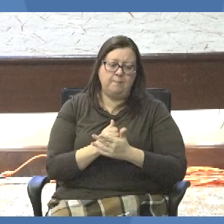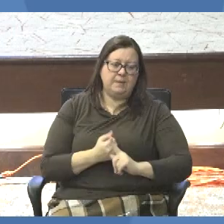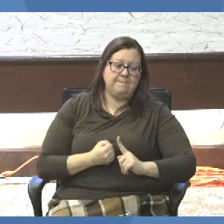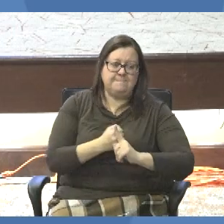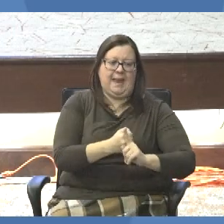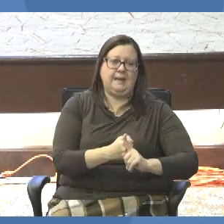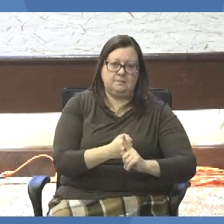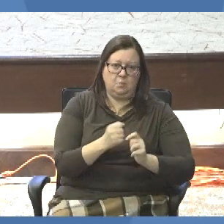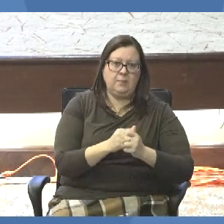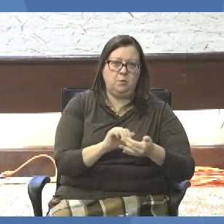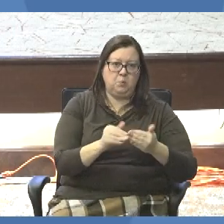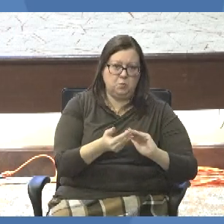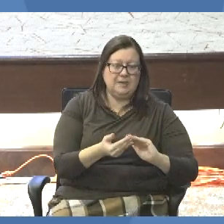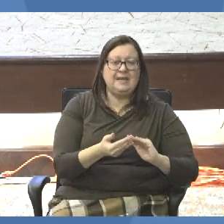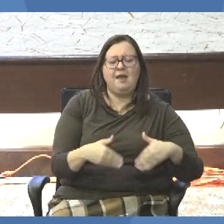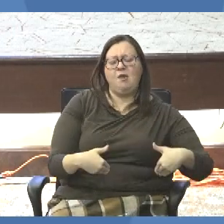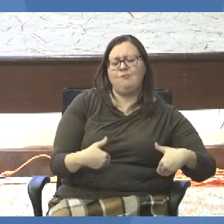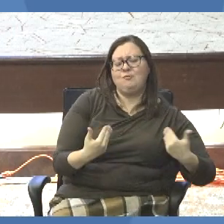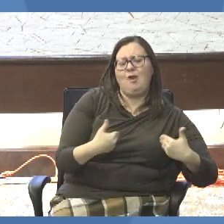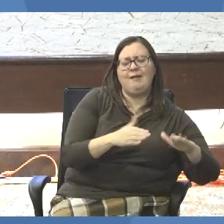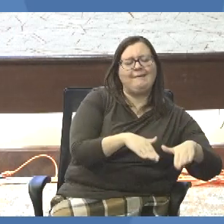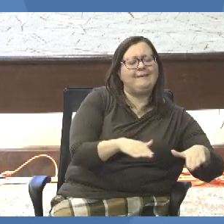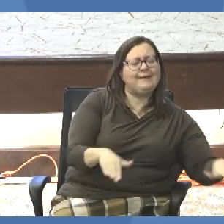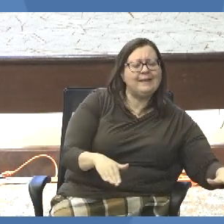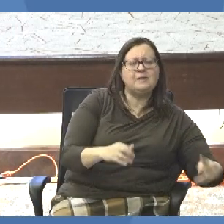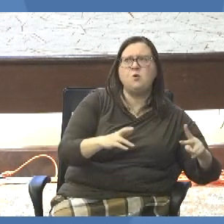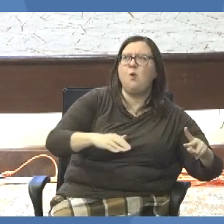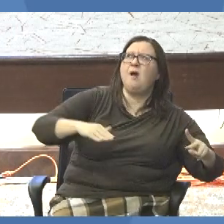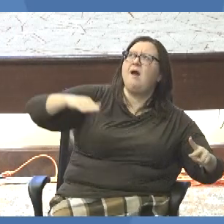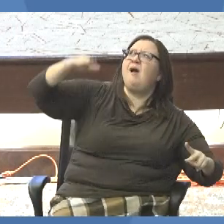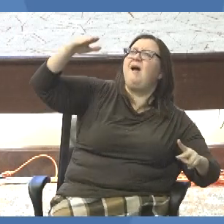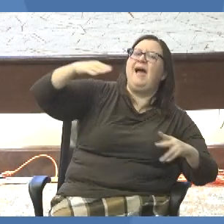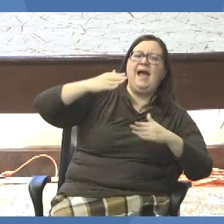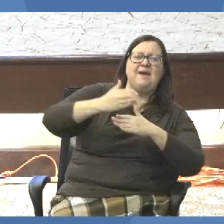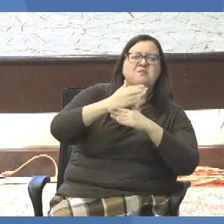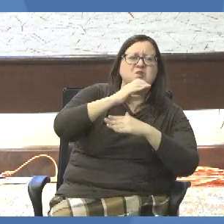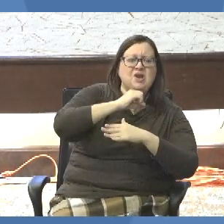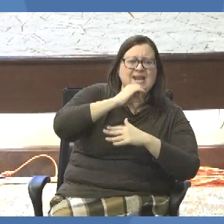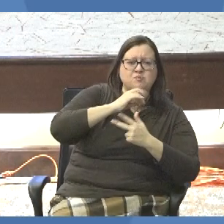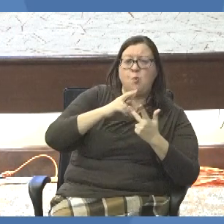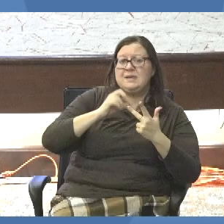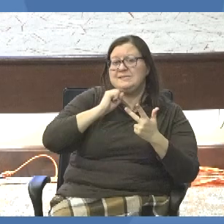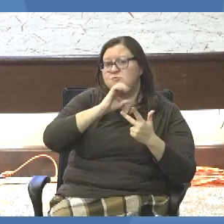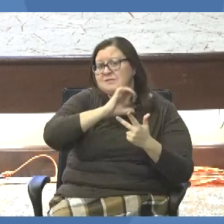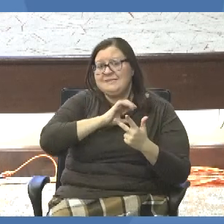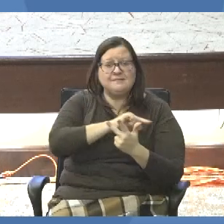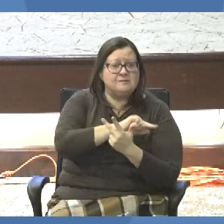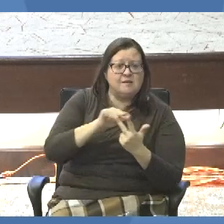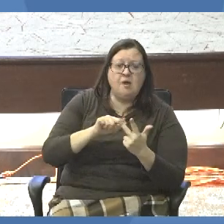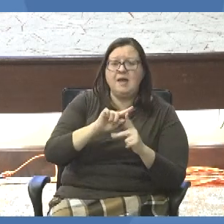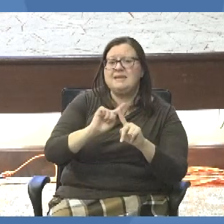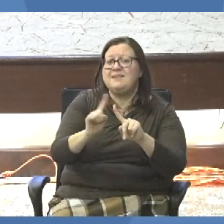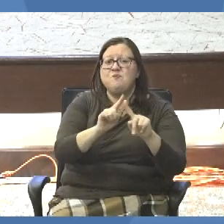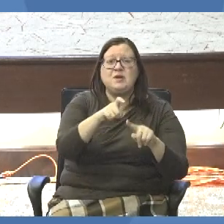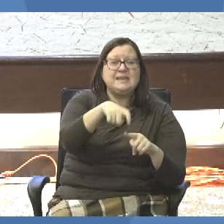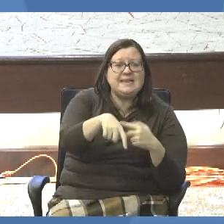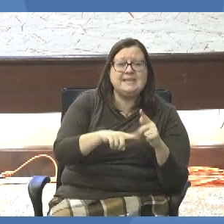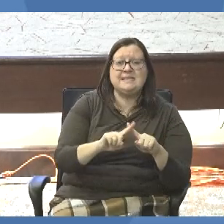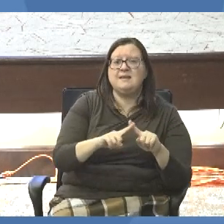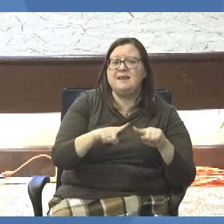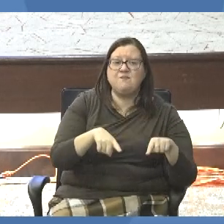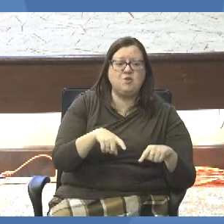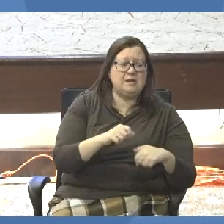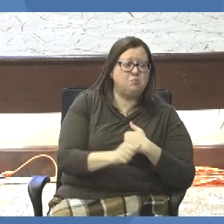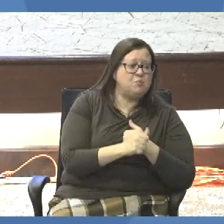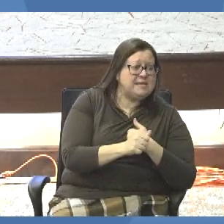with the community, helping from the youngest of kids to the average age person or even our seniors. They all have different needs, different risks, but we want to, and we can